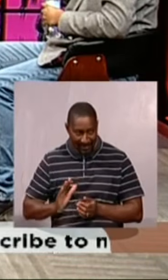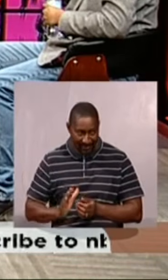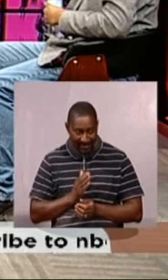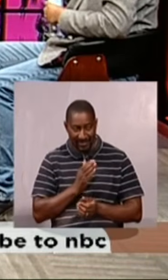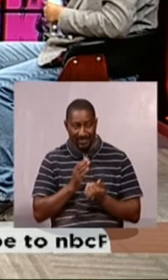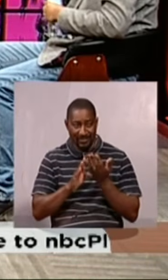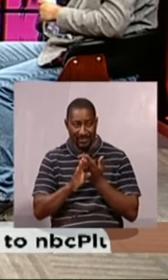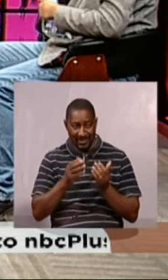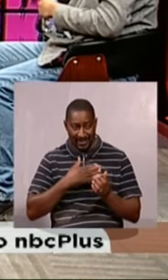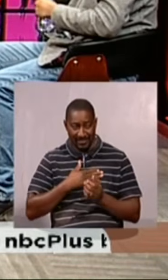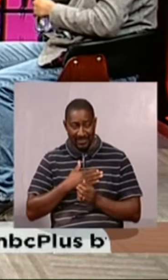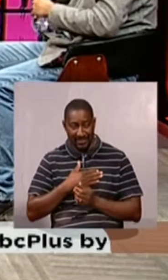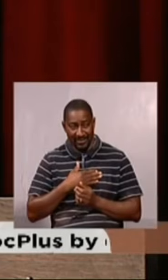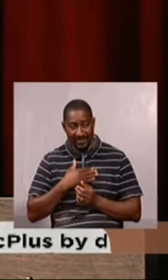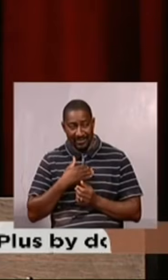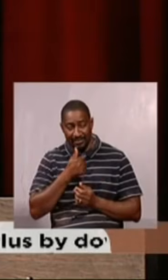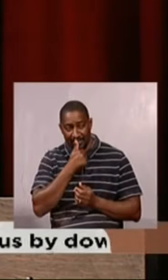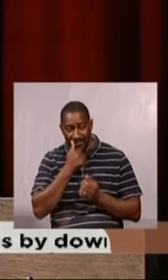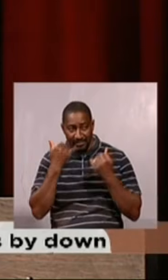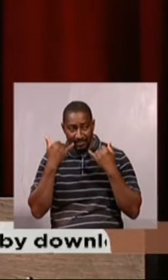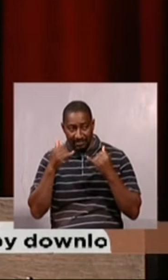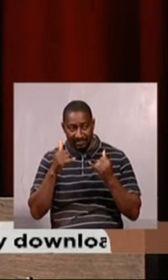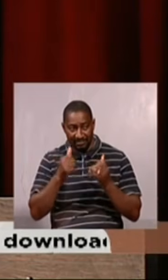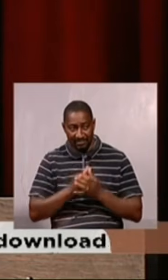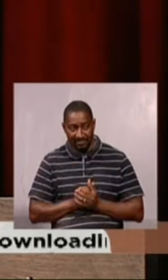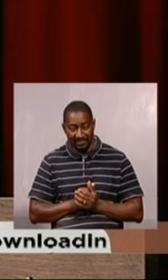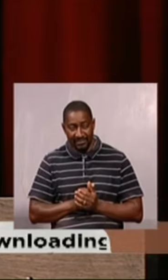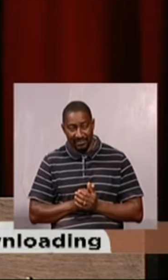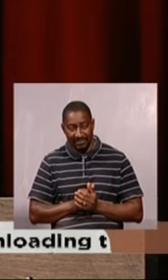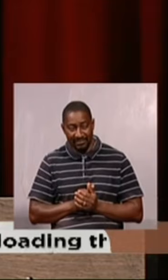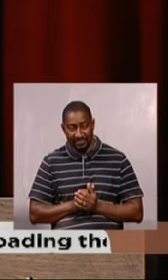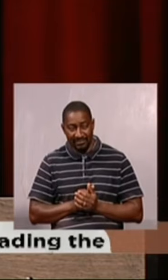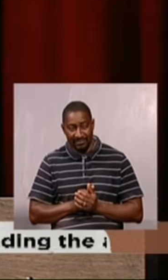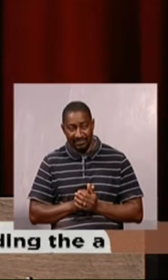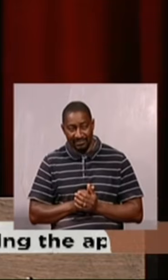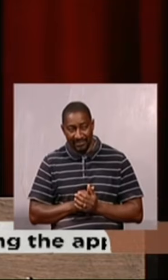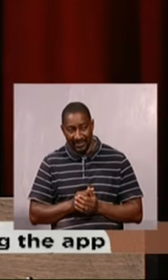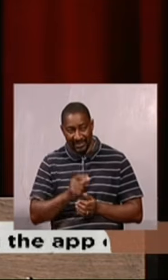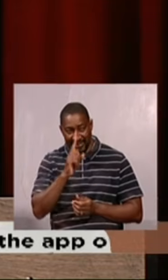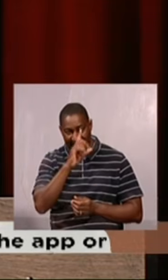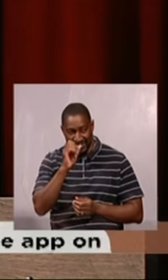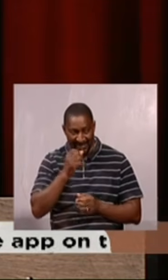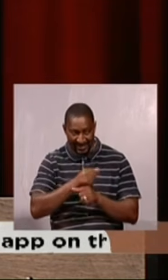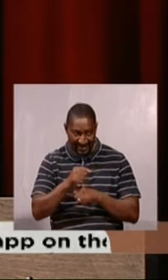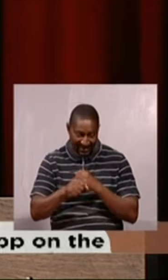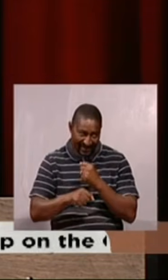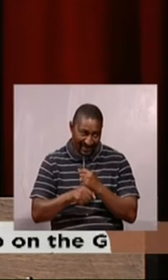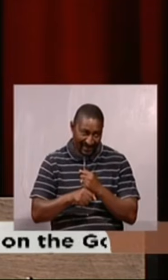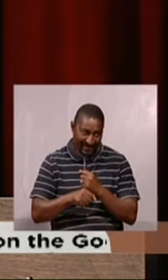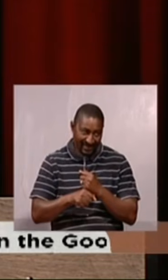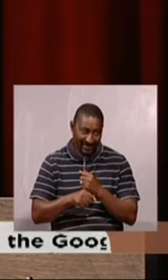It's more about the general situation in Namibia. We are slow with almost every law. I mean, it took 10 years to get the Access to Information